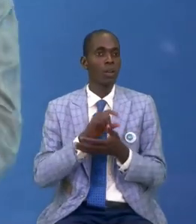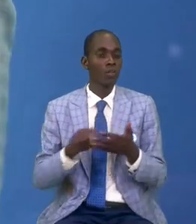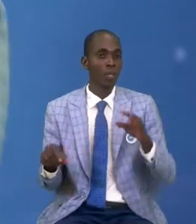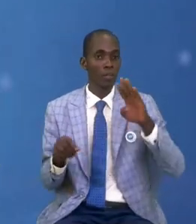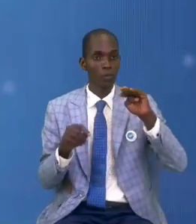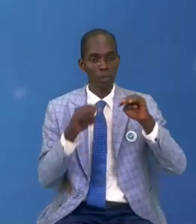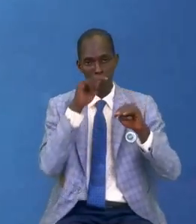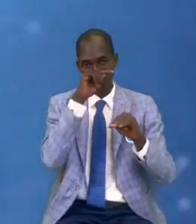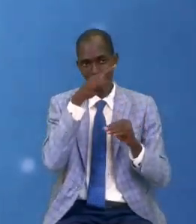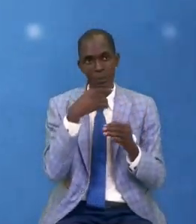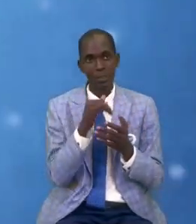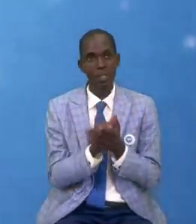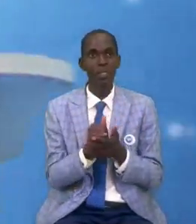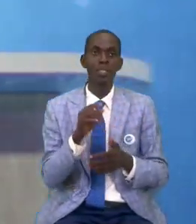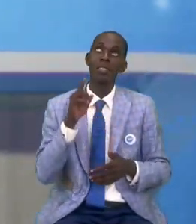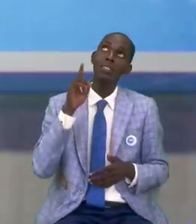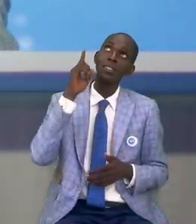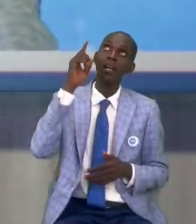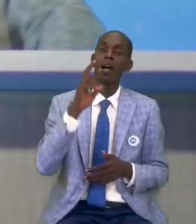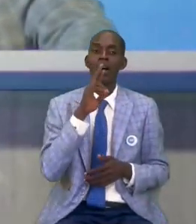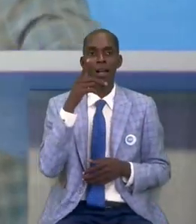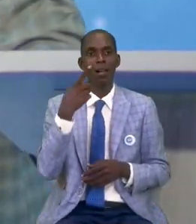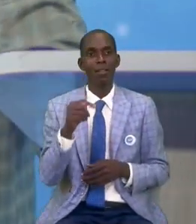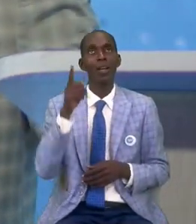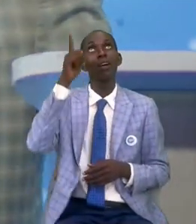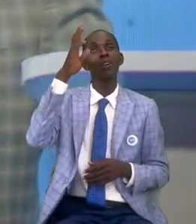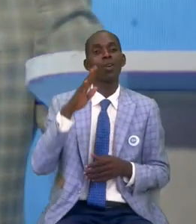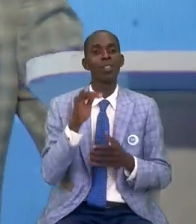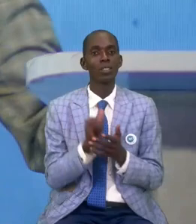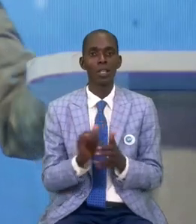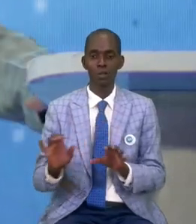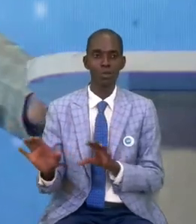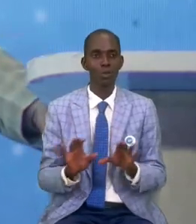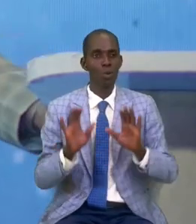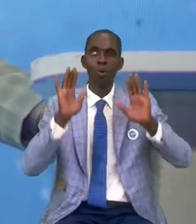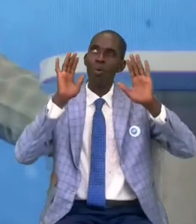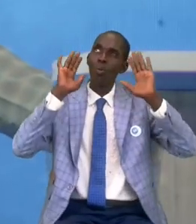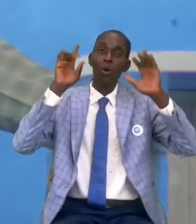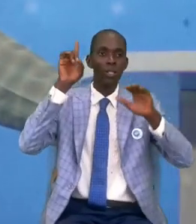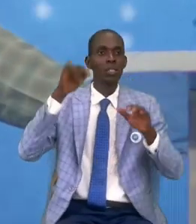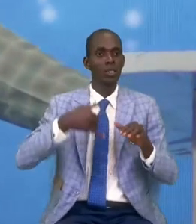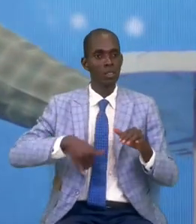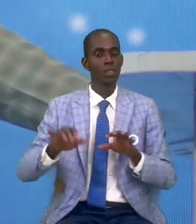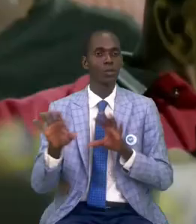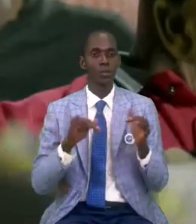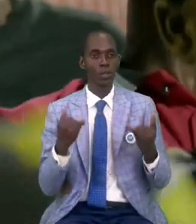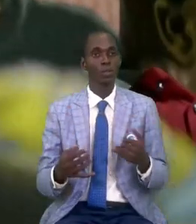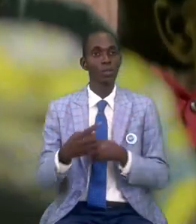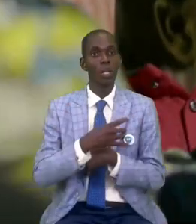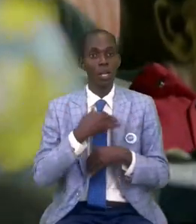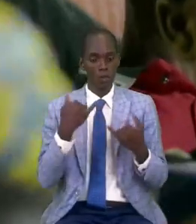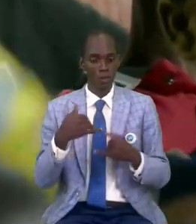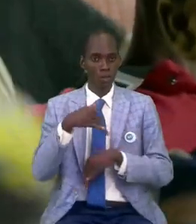doest wonders. He's still doing it today and tonight in your life. It will do it in Jesus'